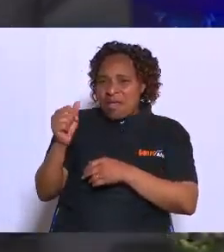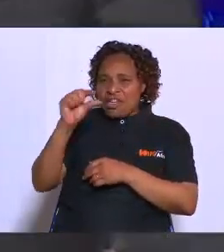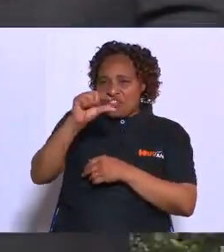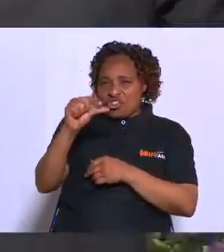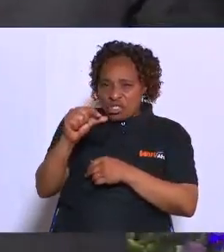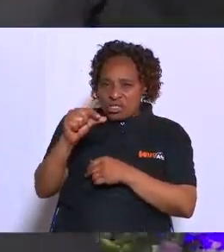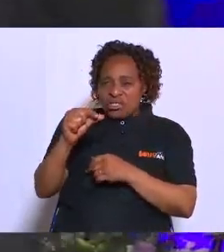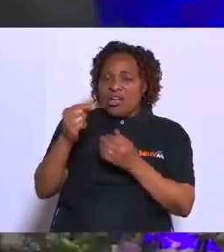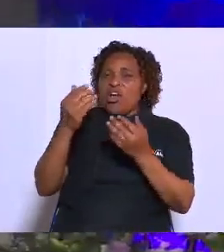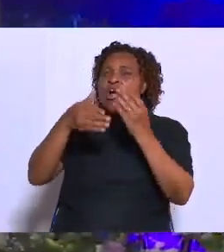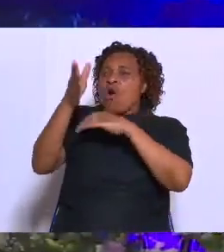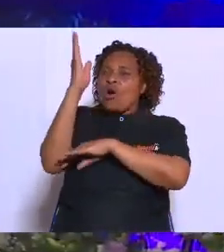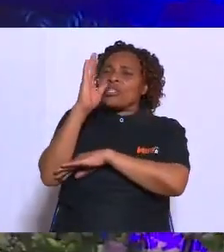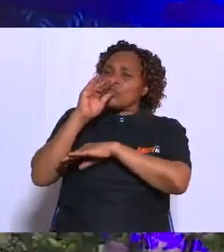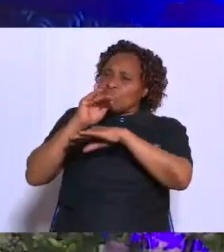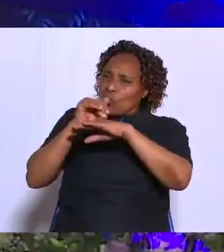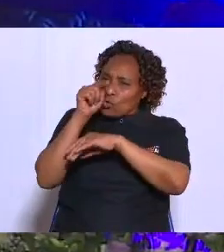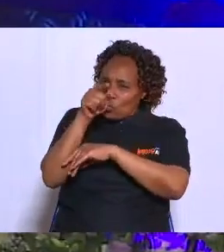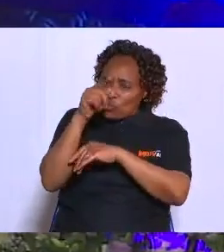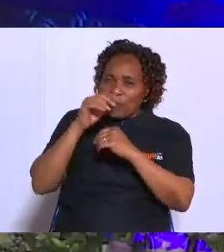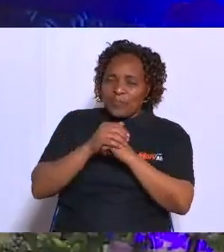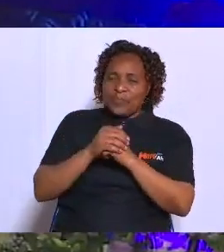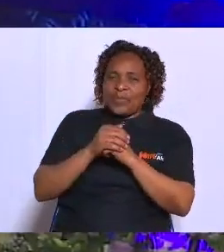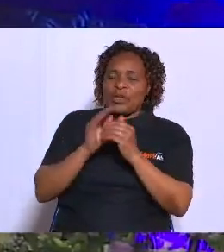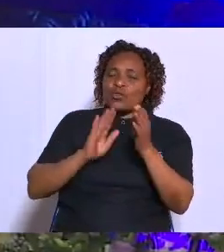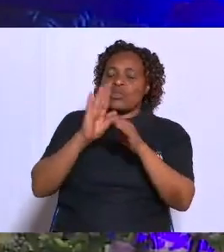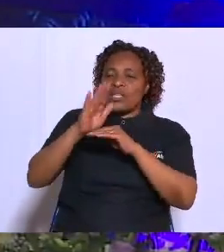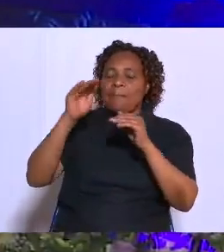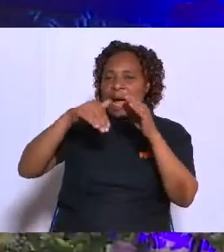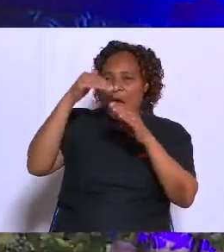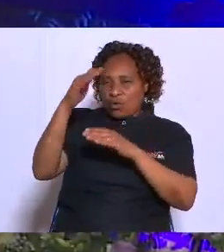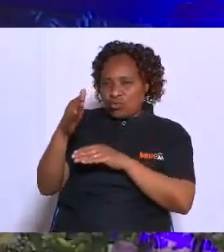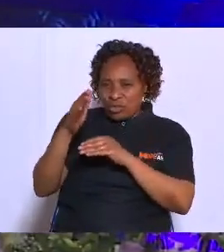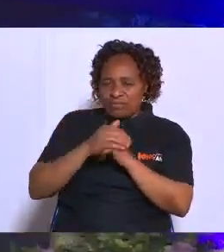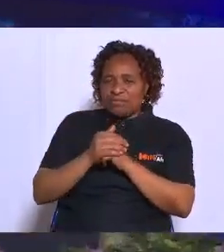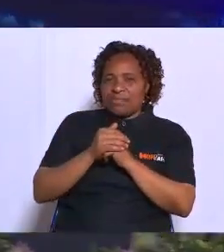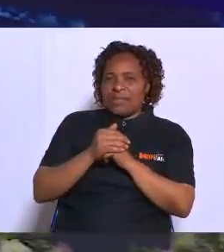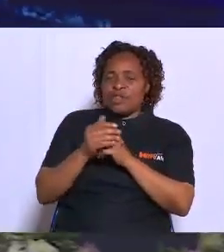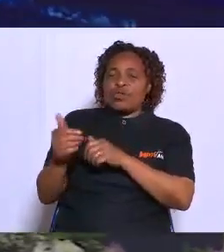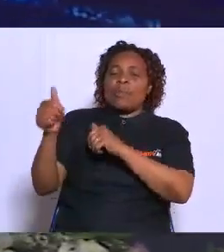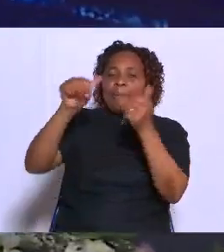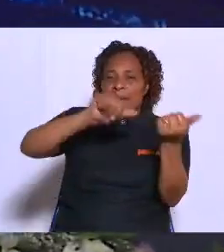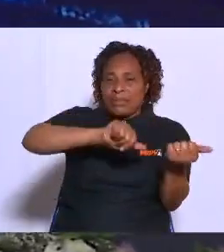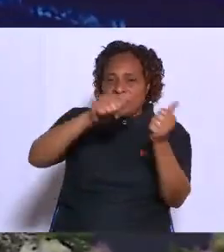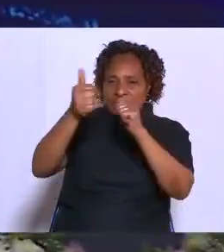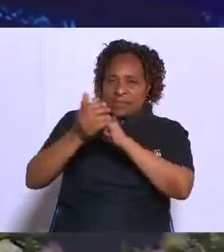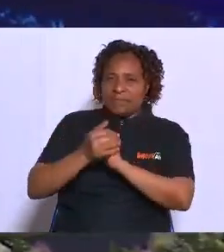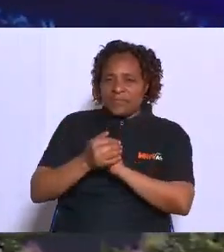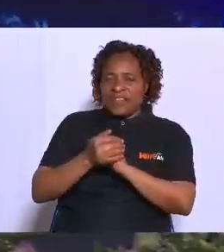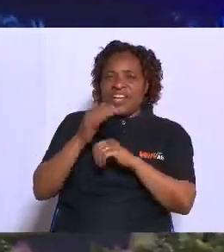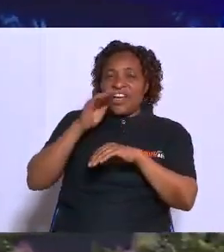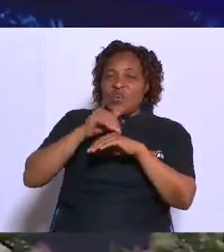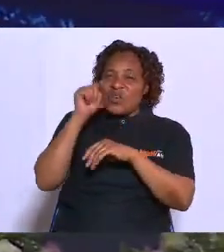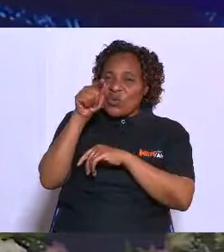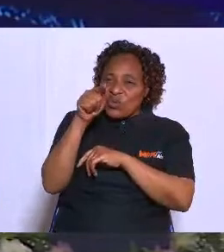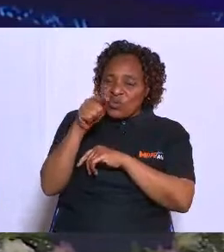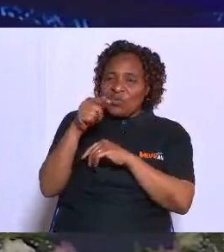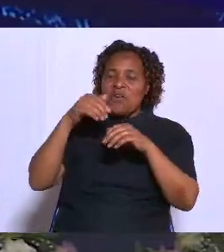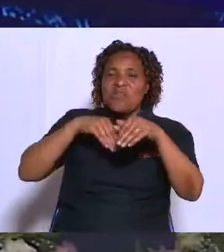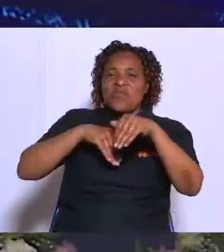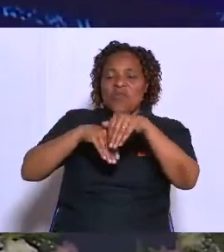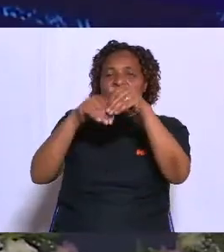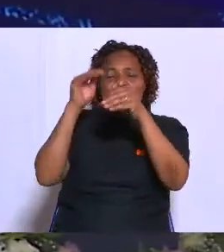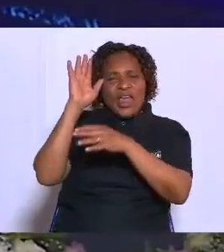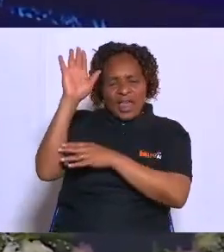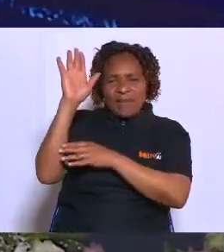calling you he is calling you to step out and be baptized he's calling you to follow